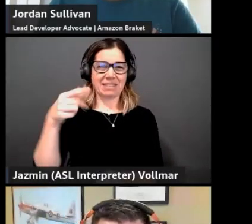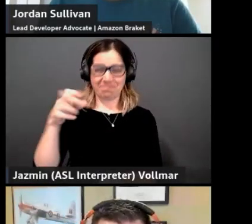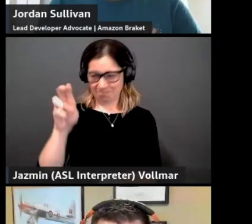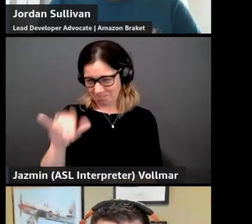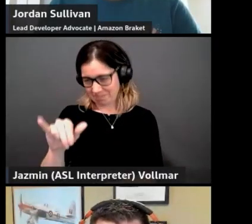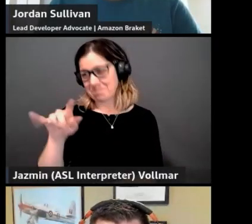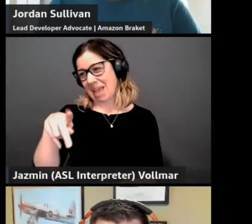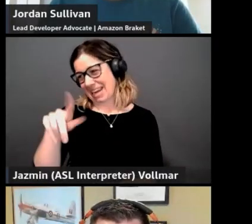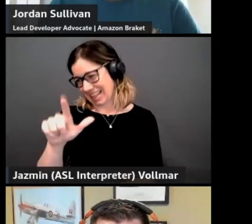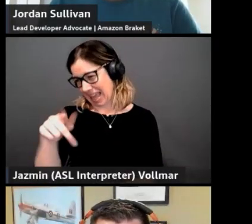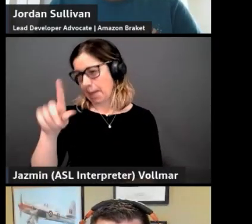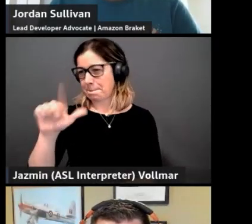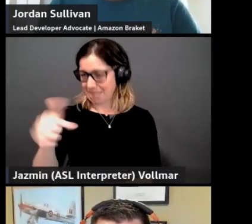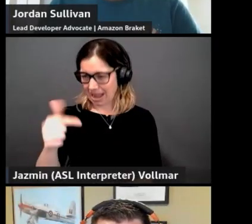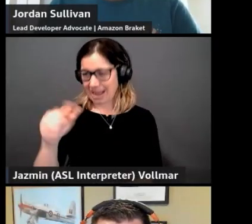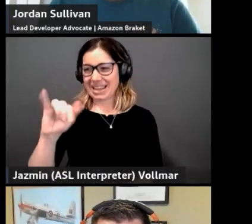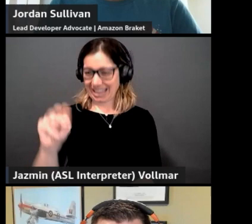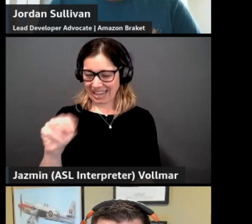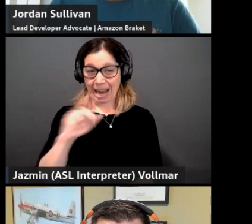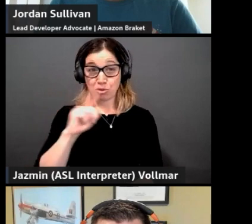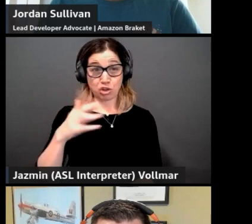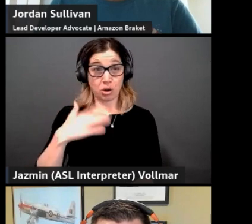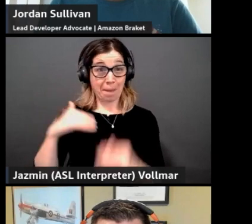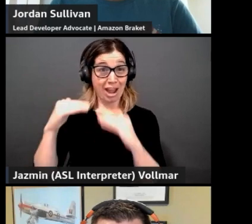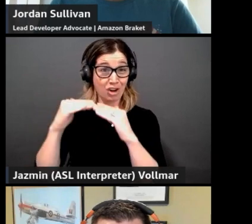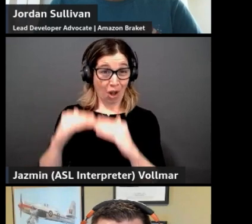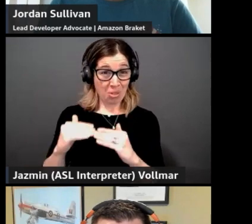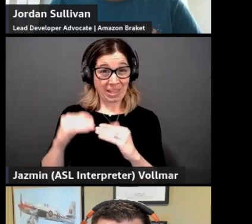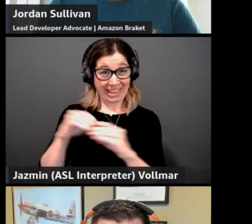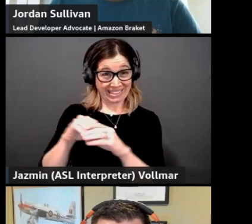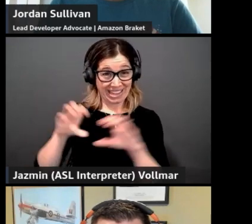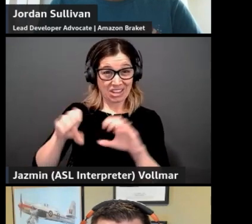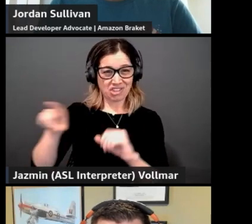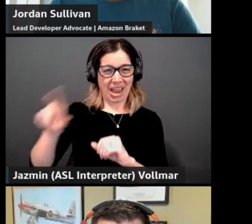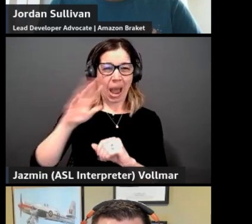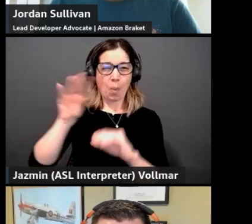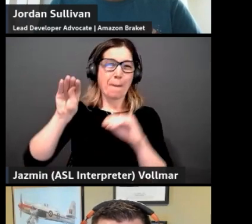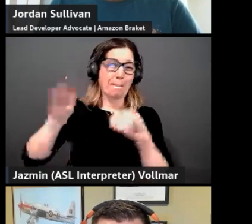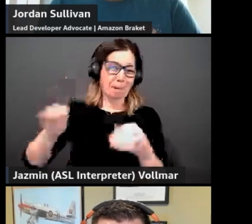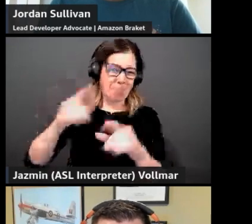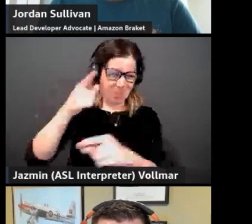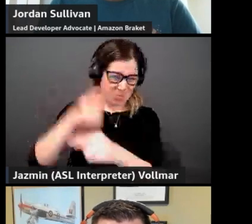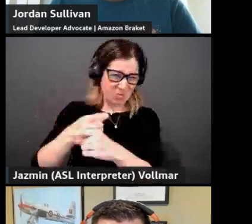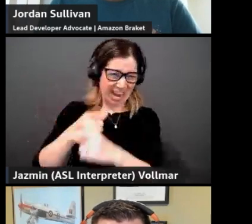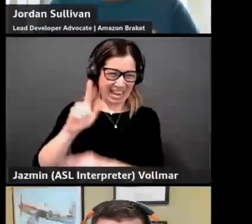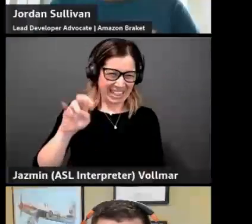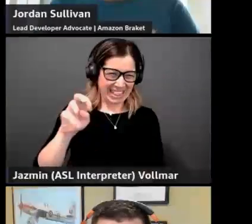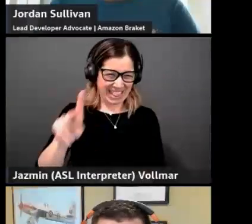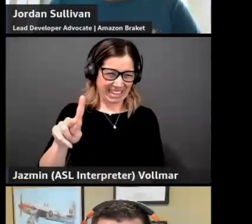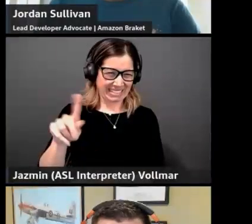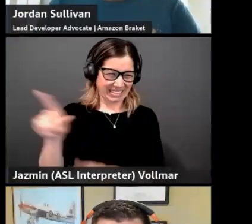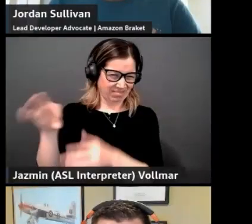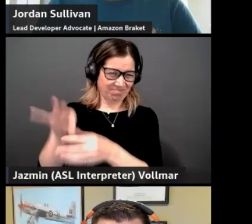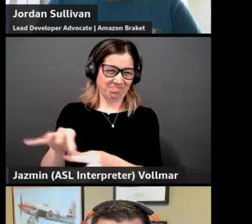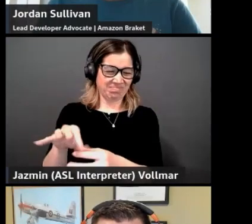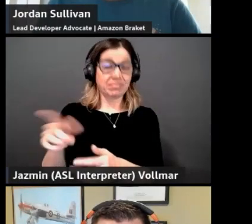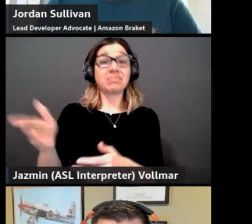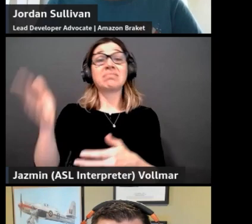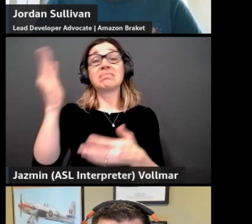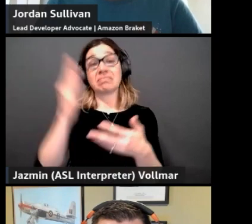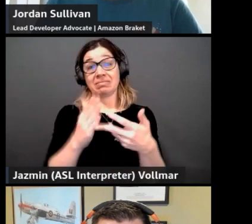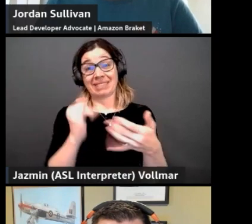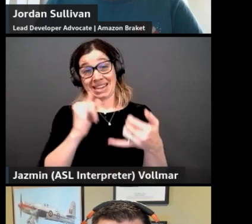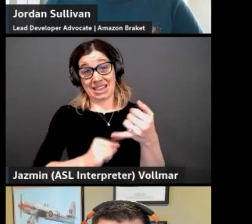sure my colleagues in the chat will put the relevant links. And then in the last part,